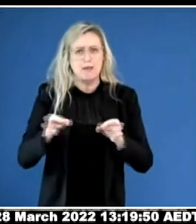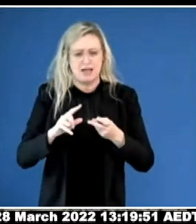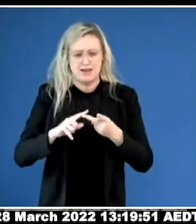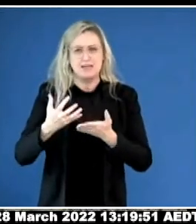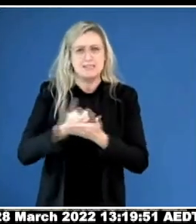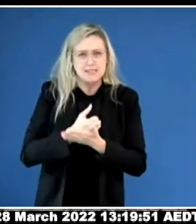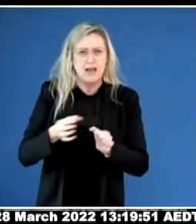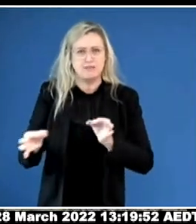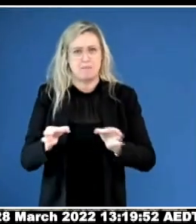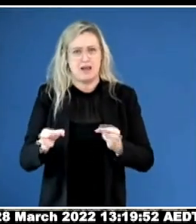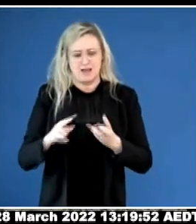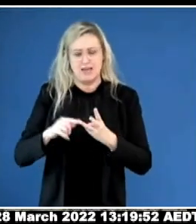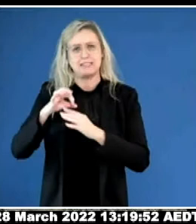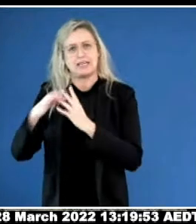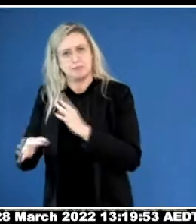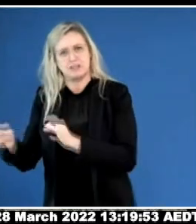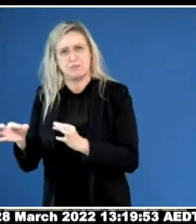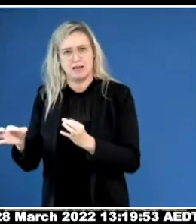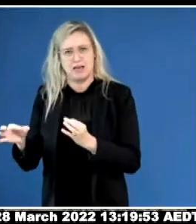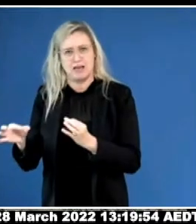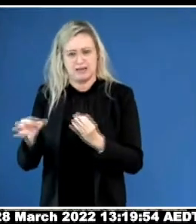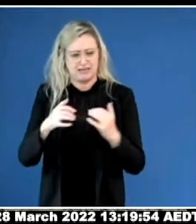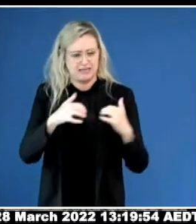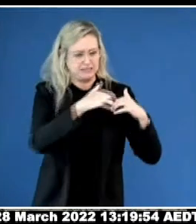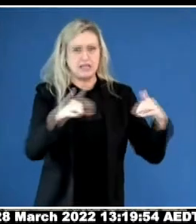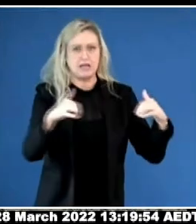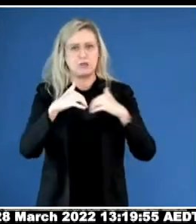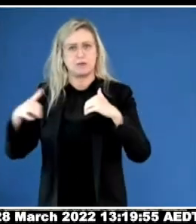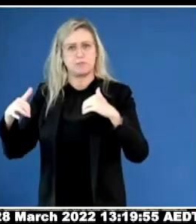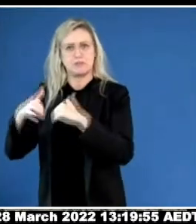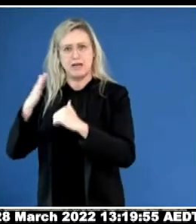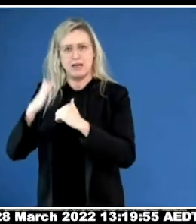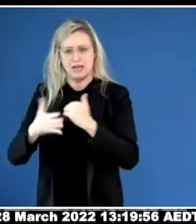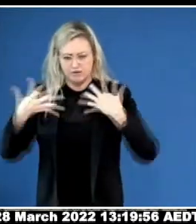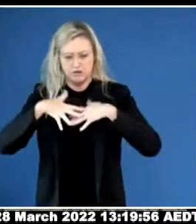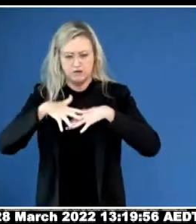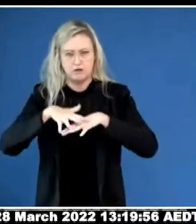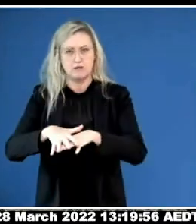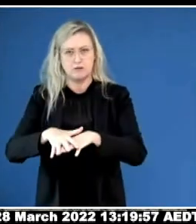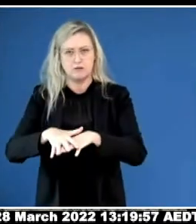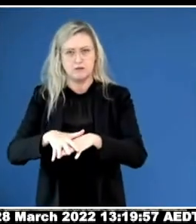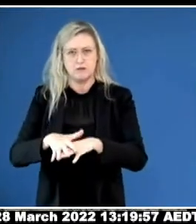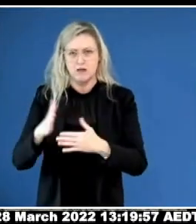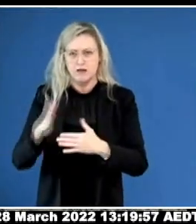the disability plan does not have recommendations that force it to speak to the, the Women's Safety Plan.